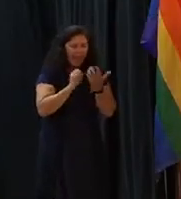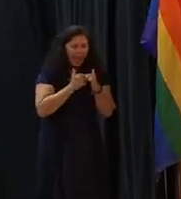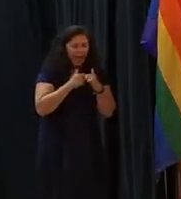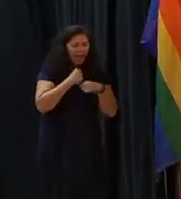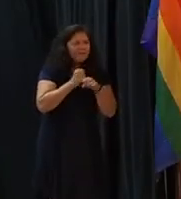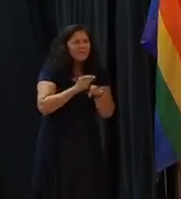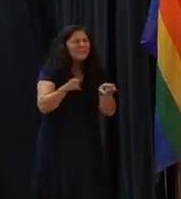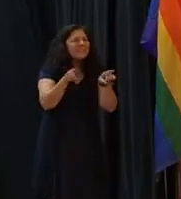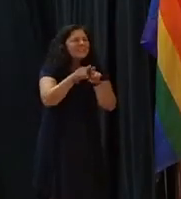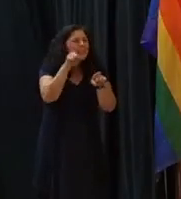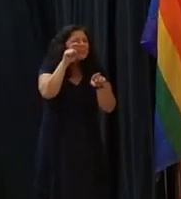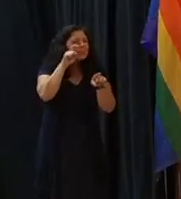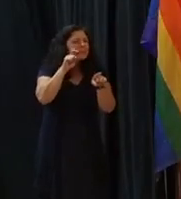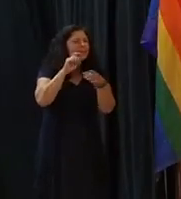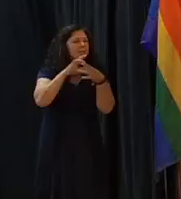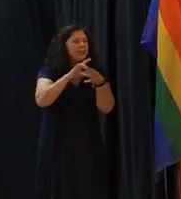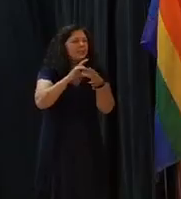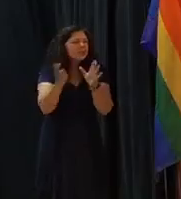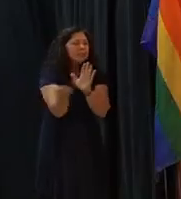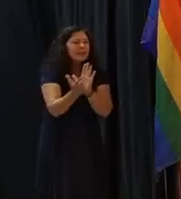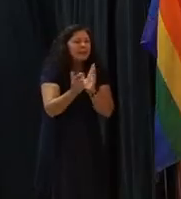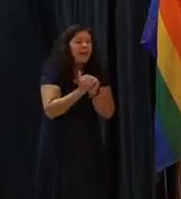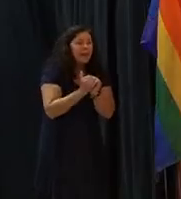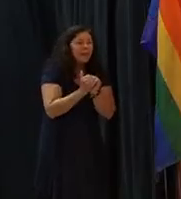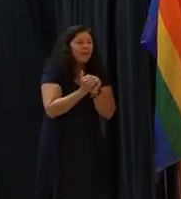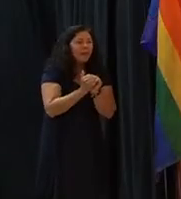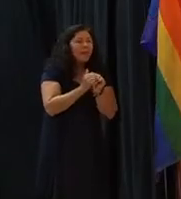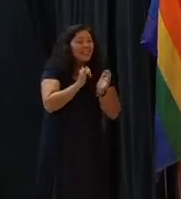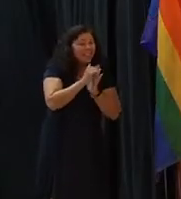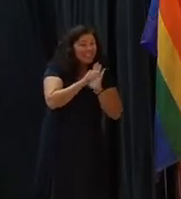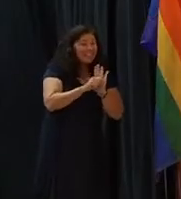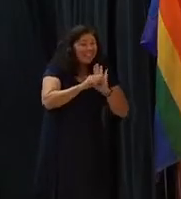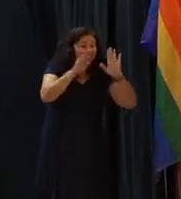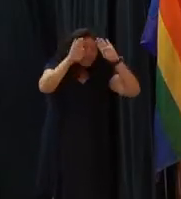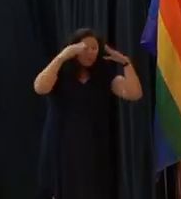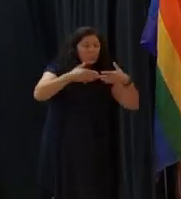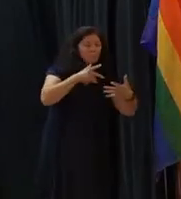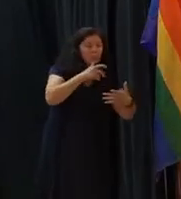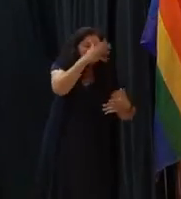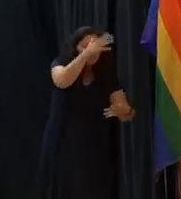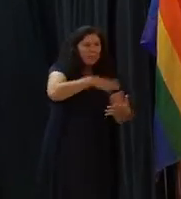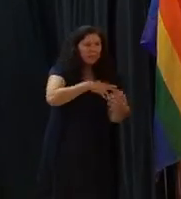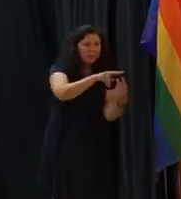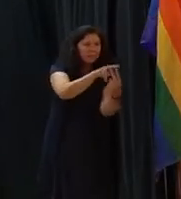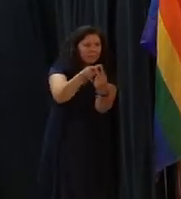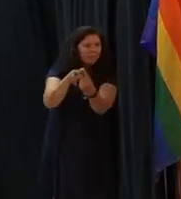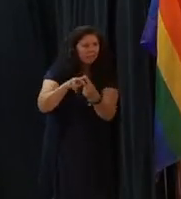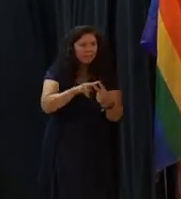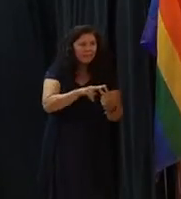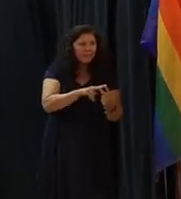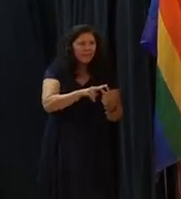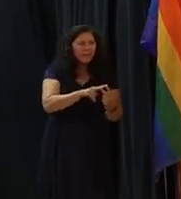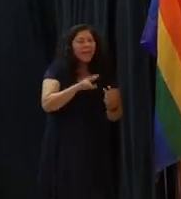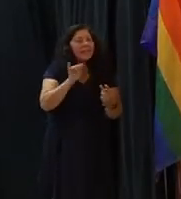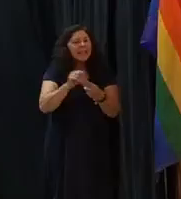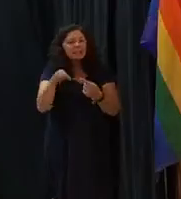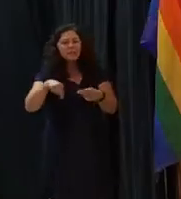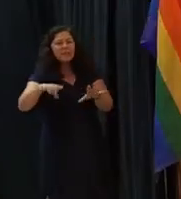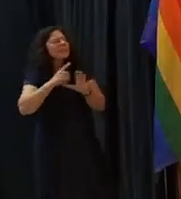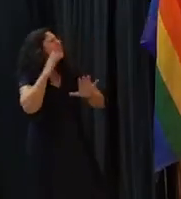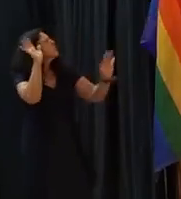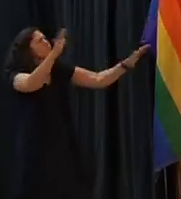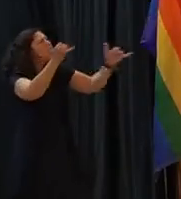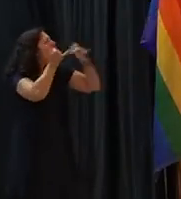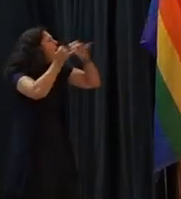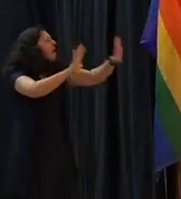same-sex relationship, but they were only targeting men. That's when the first time people came out and say this was wrong. And also, it